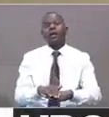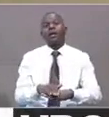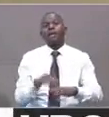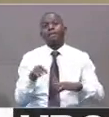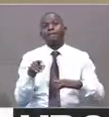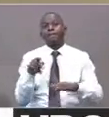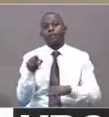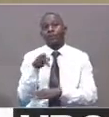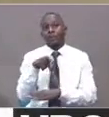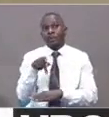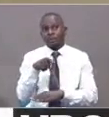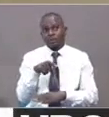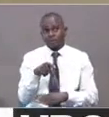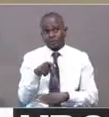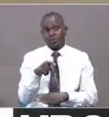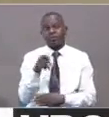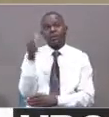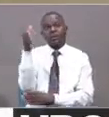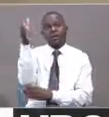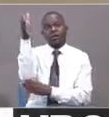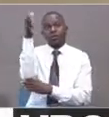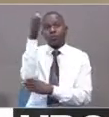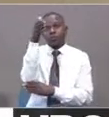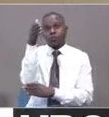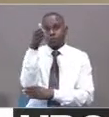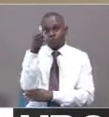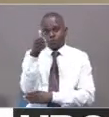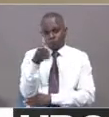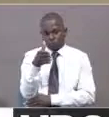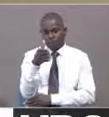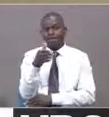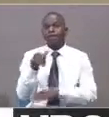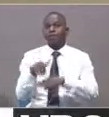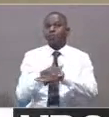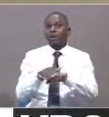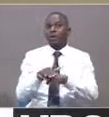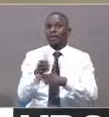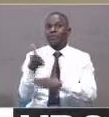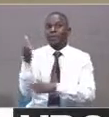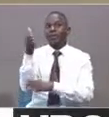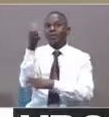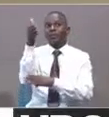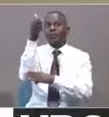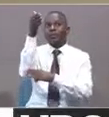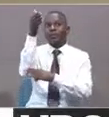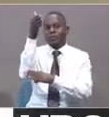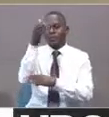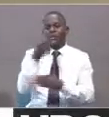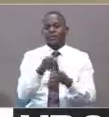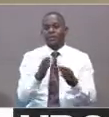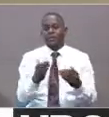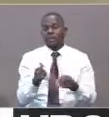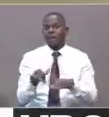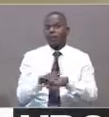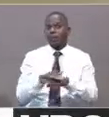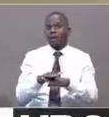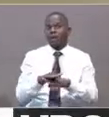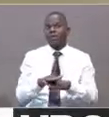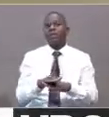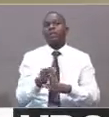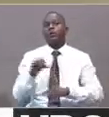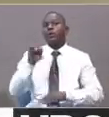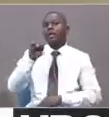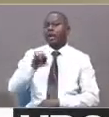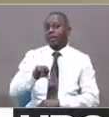flag went down, Buganda's flag went up. Then when Buganda the following day on the